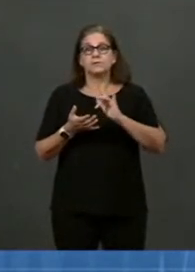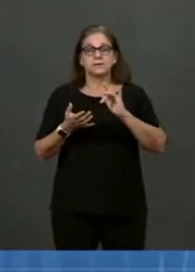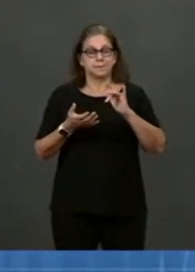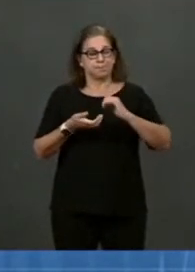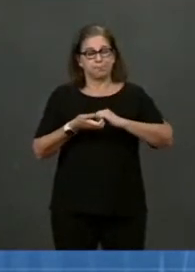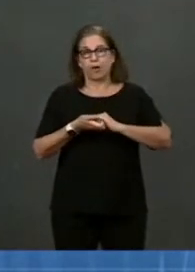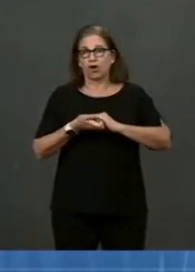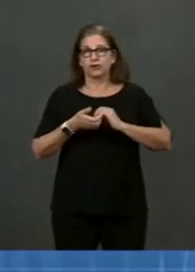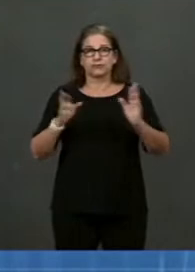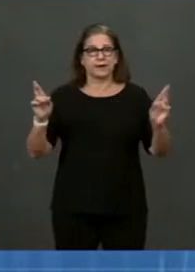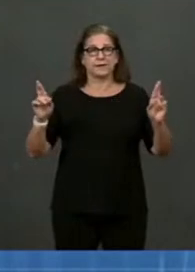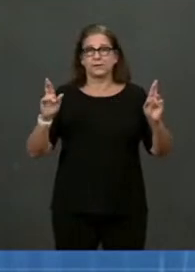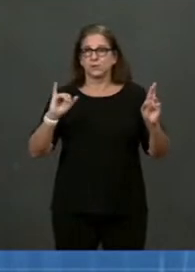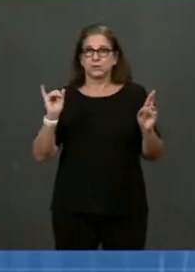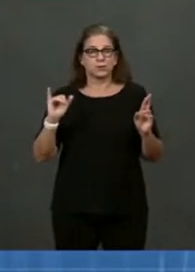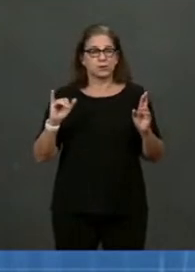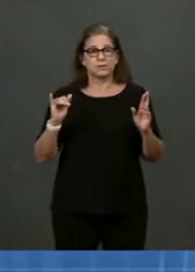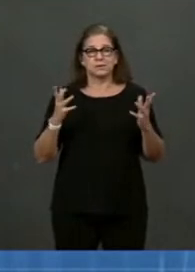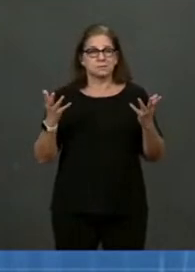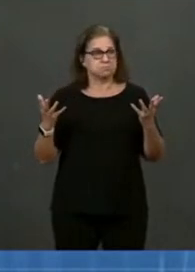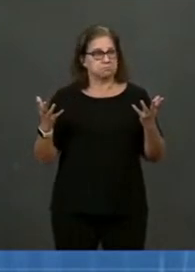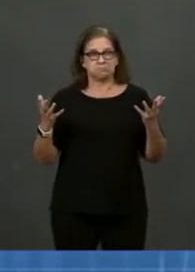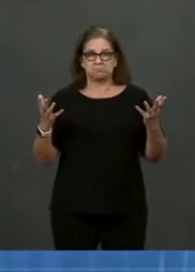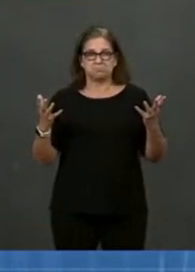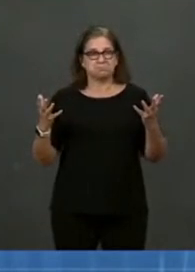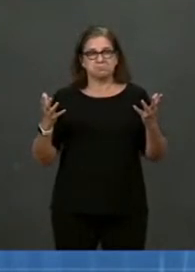are in place to handle the increased volume.